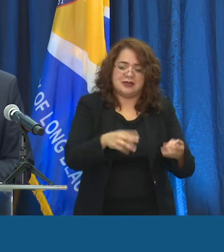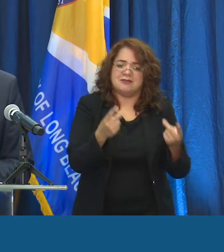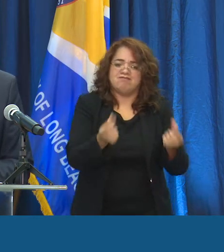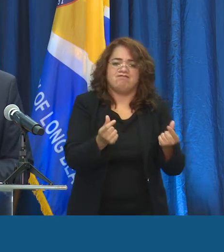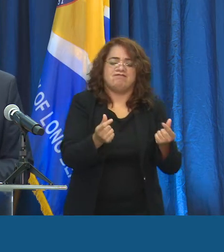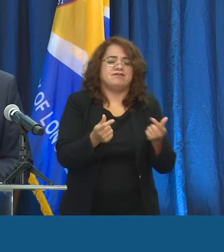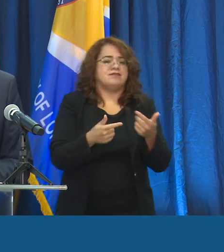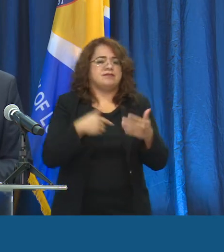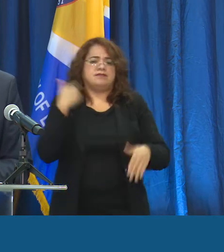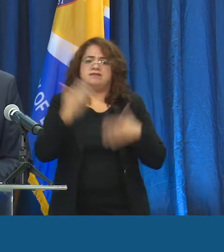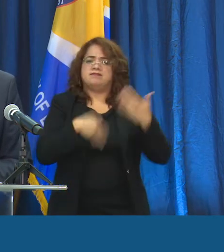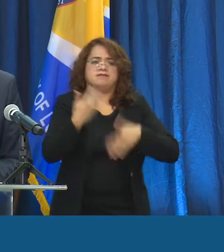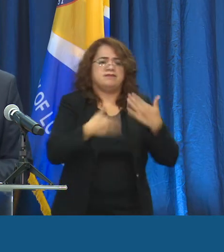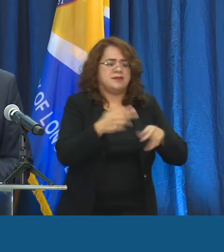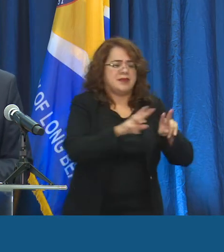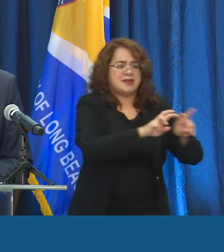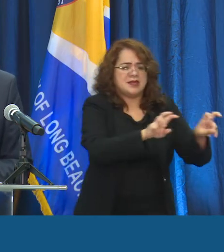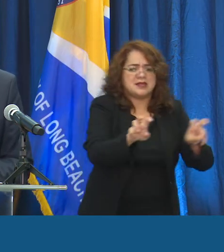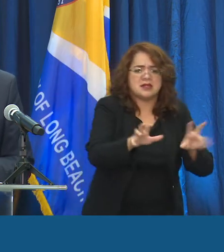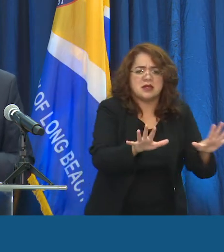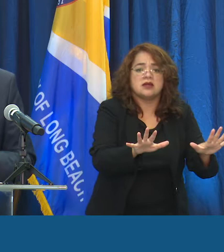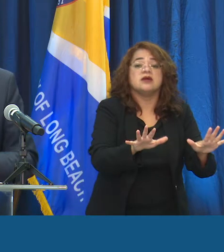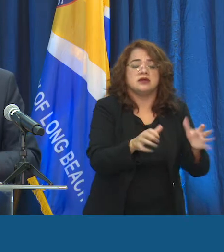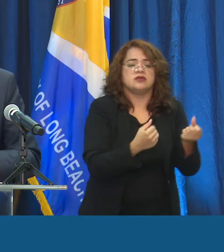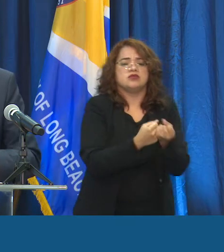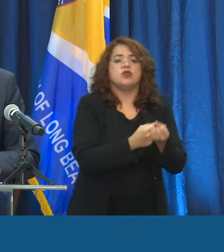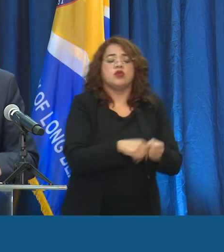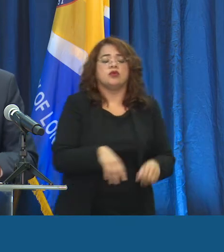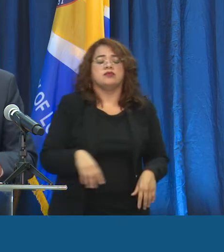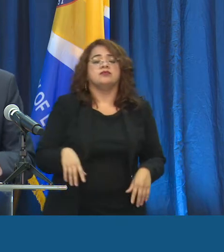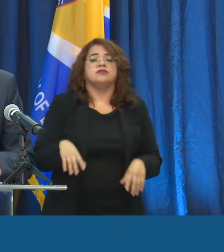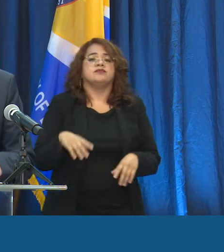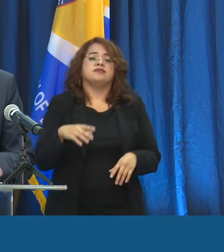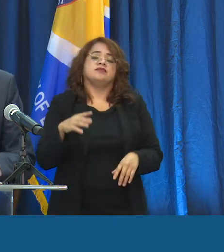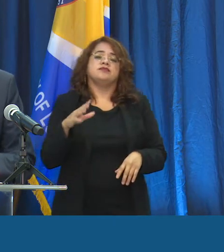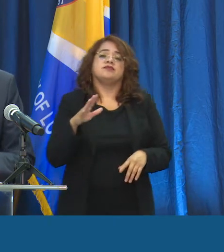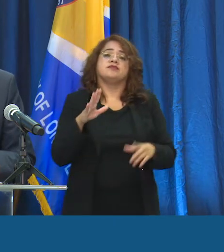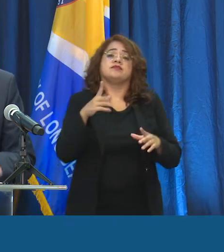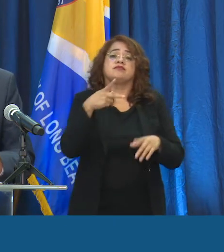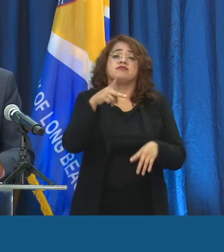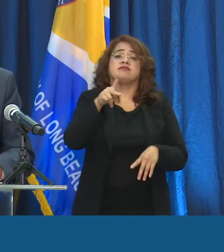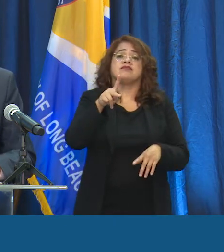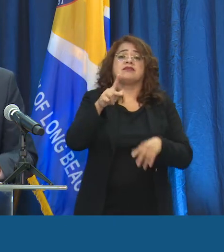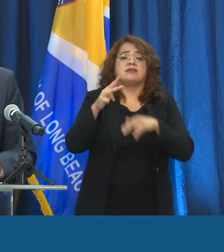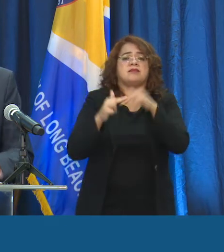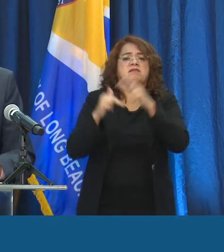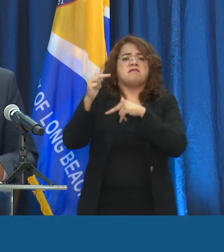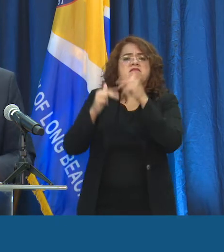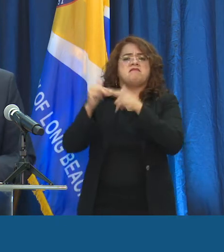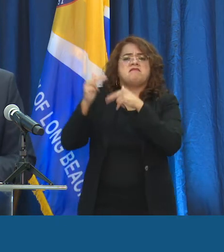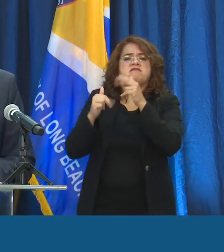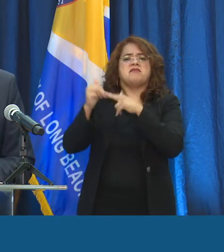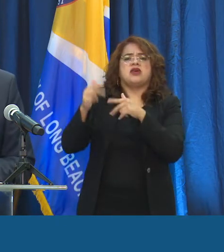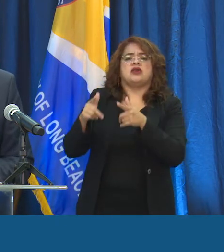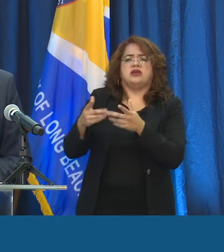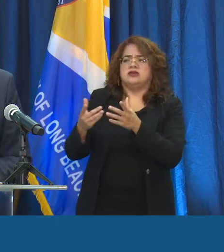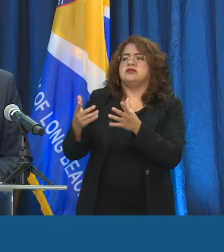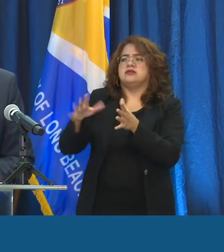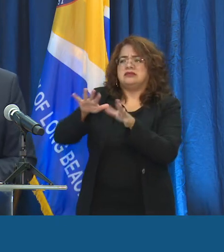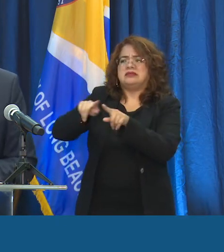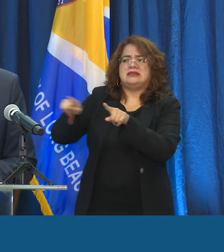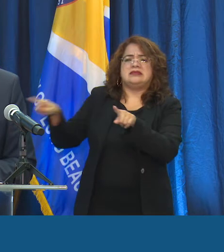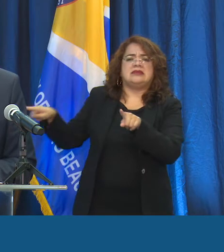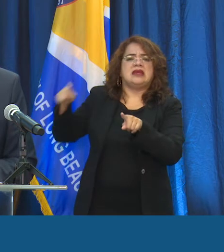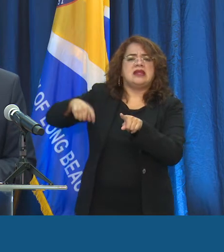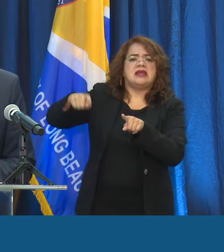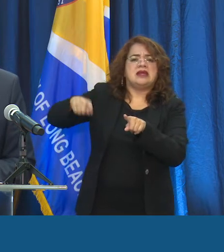quickly and assess. And we're supporting money for plant needs. So we have a number of citywide strategic